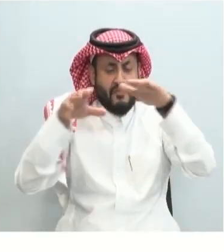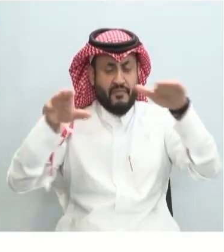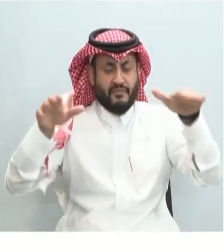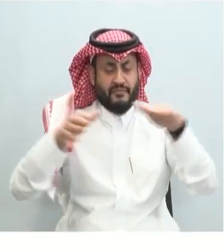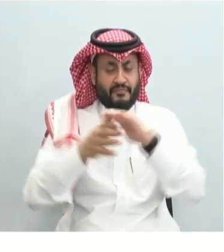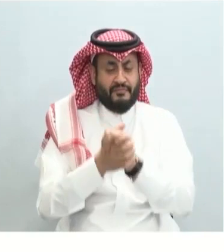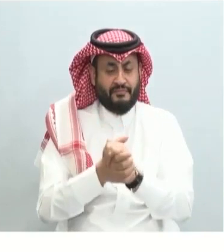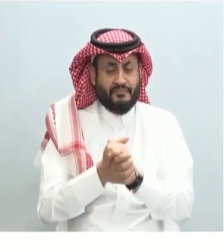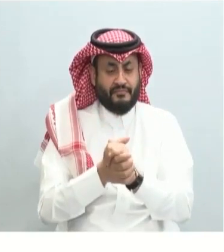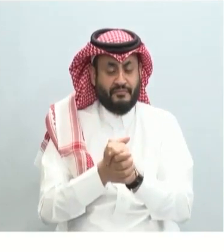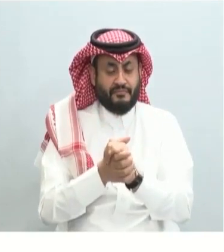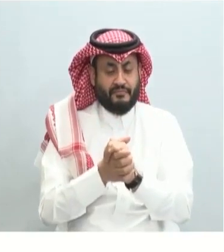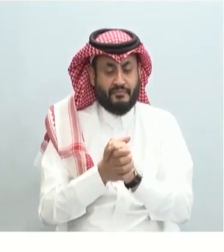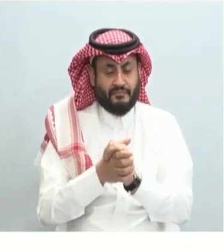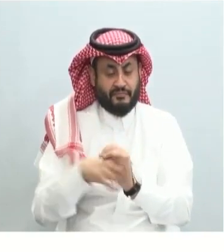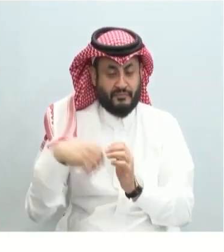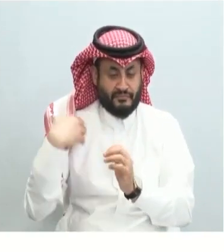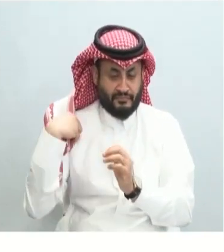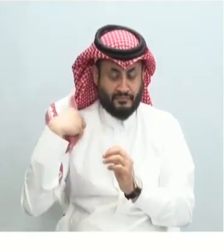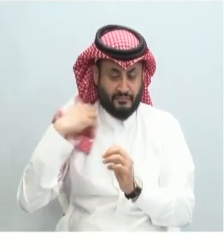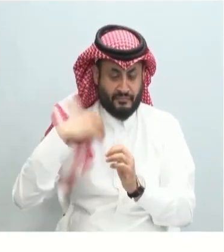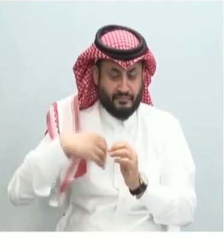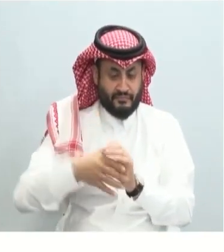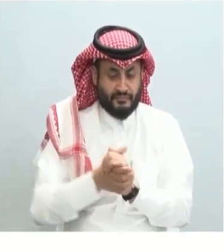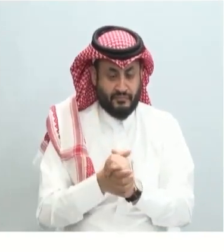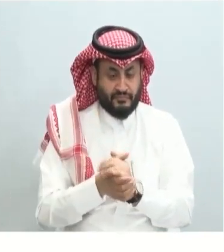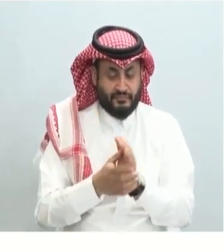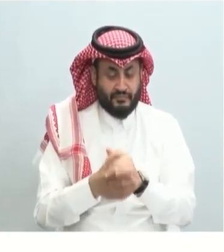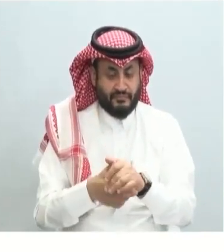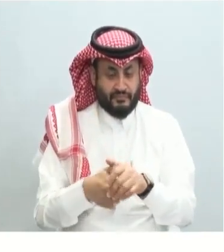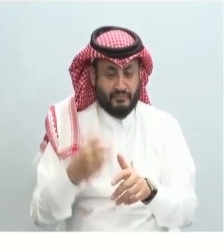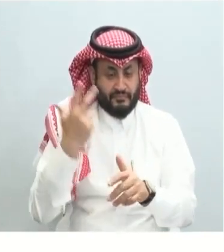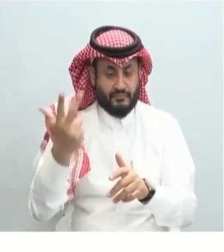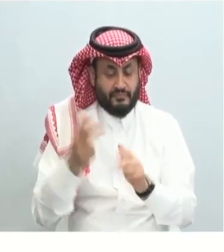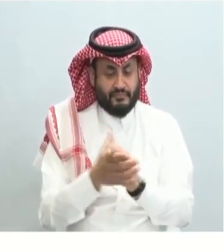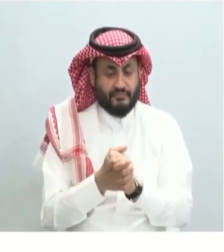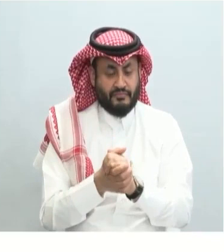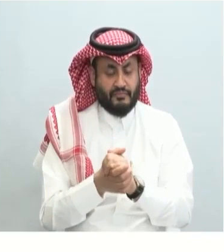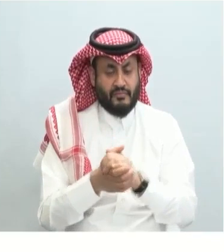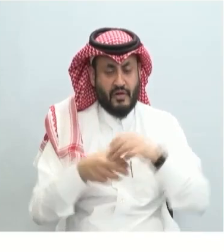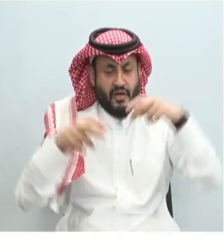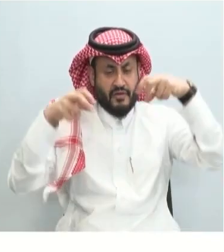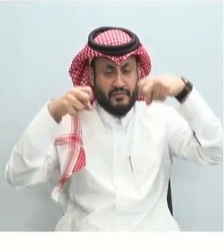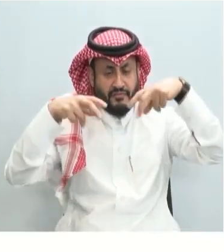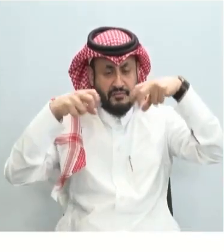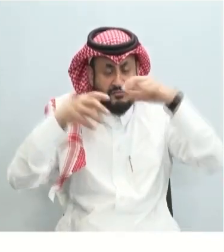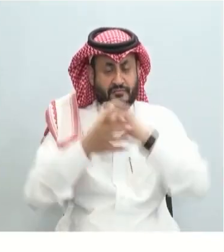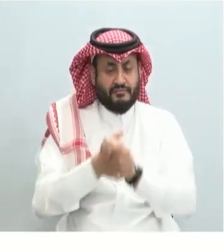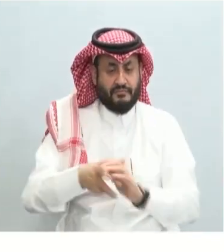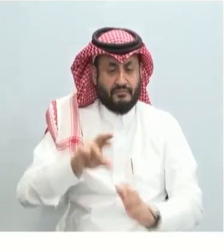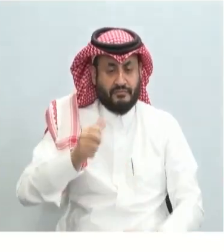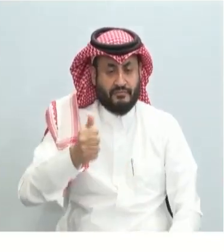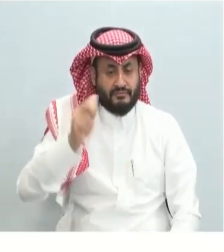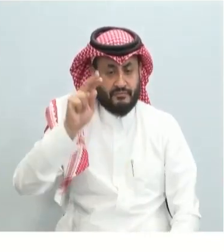see the sun and see only clouds. And the third one, it's